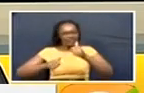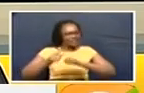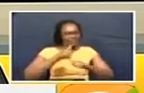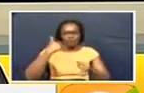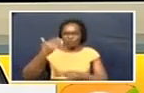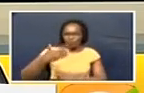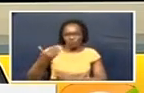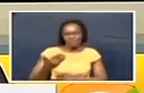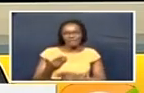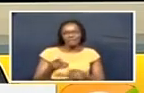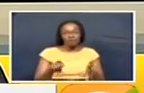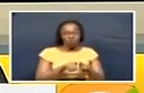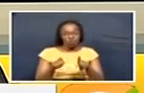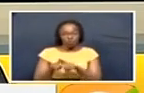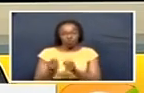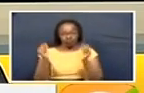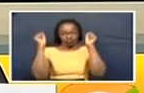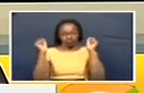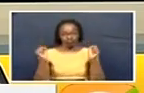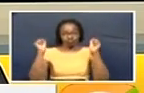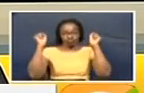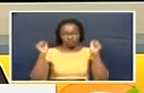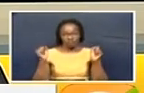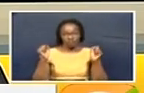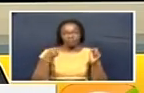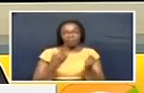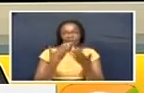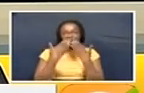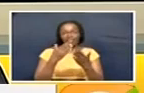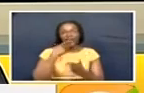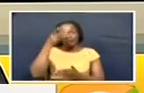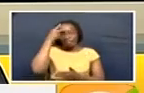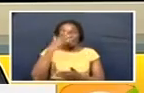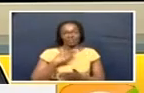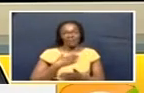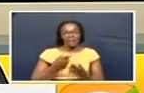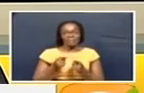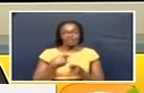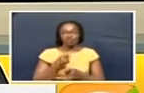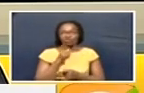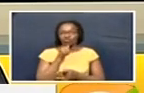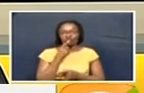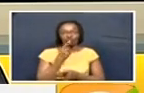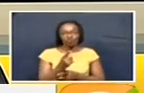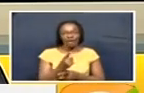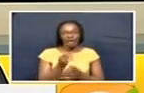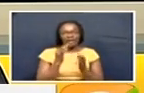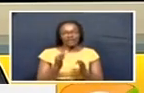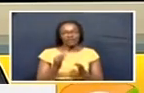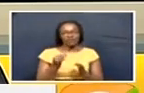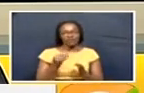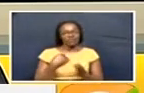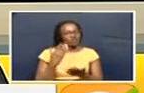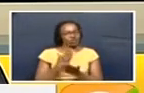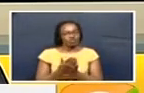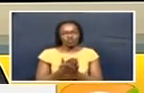Maybe genes, good genes, I don't know. Maybe I should just be thankful to my parents. But I'm not so sure that I see myself that way from what I hear from you and from the